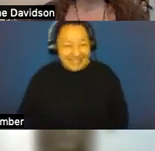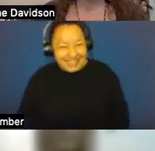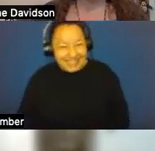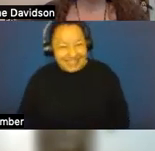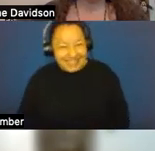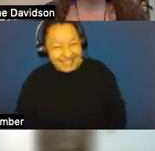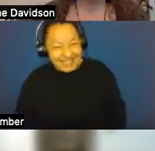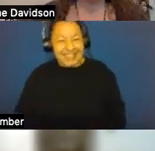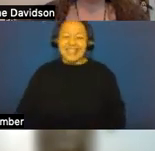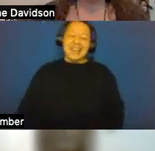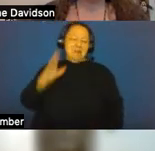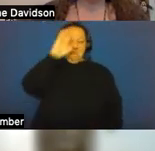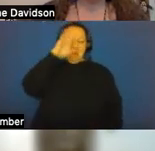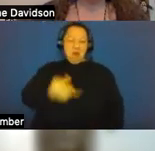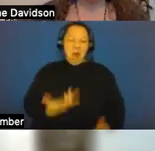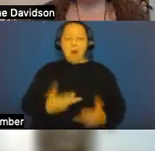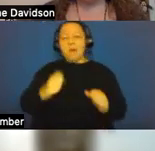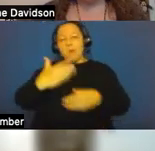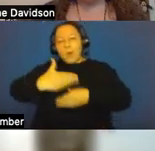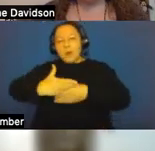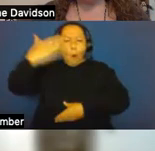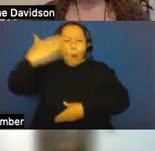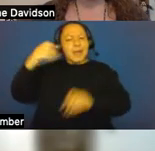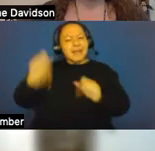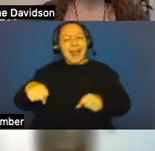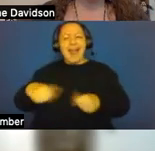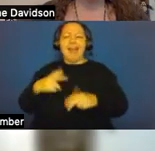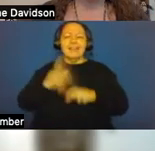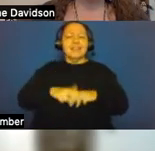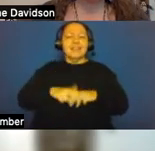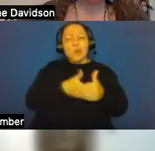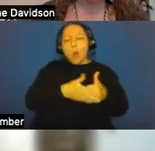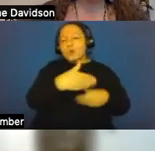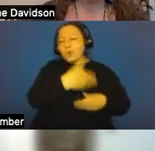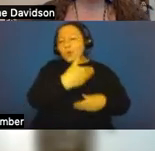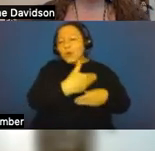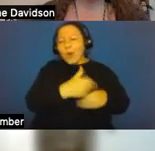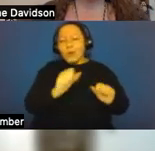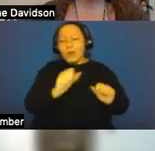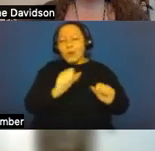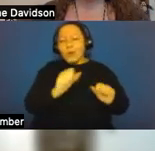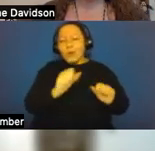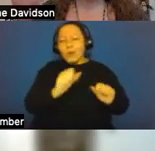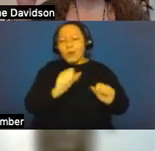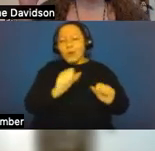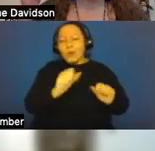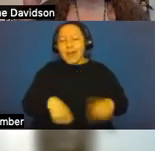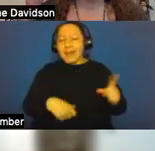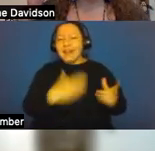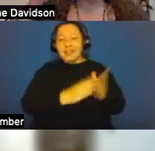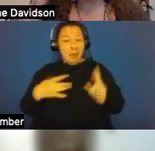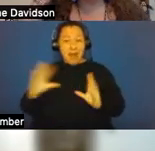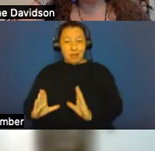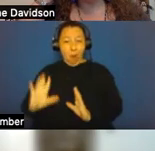open a window or sit by a window. Some people like a little fan, or what do they call